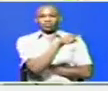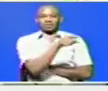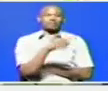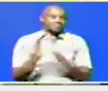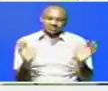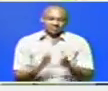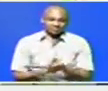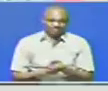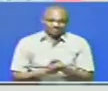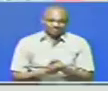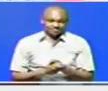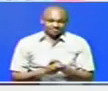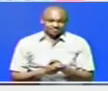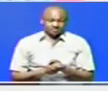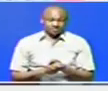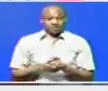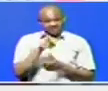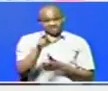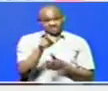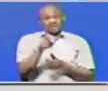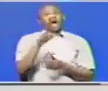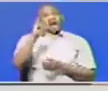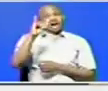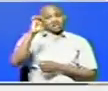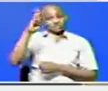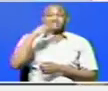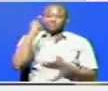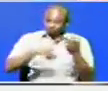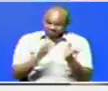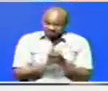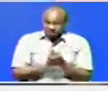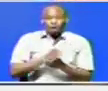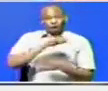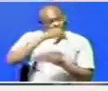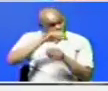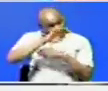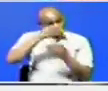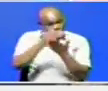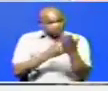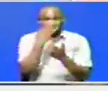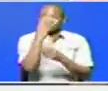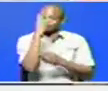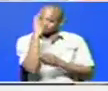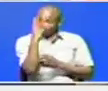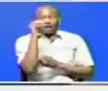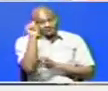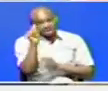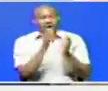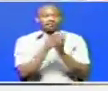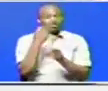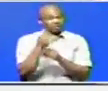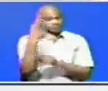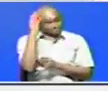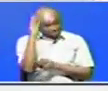papers. Akombe says the electoral agency has resolved to standardize all Form 34As and Form 34Bs to avoid